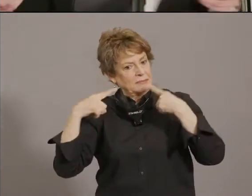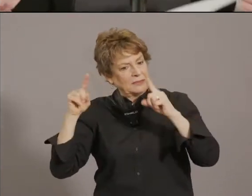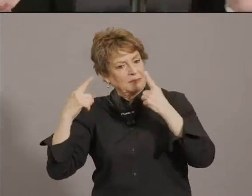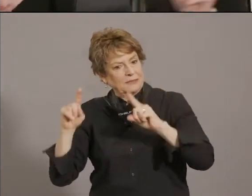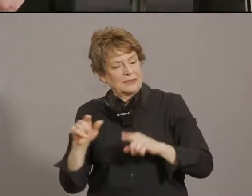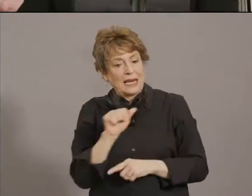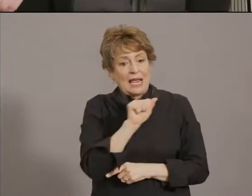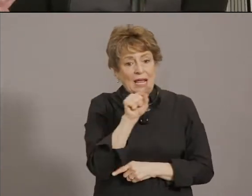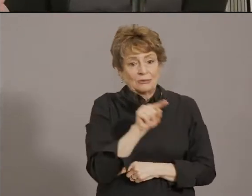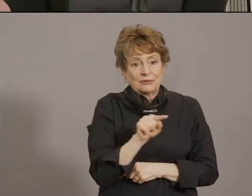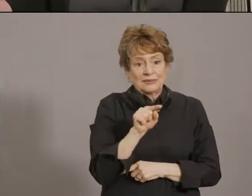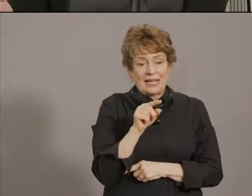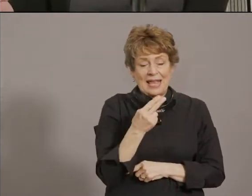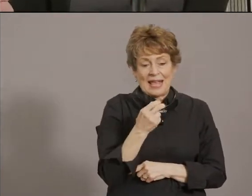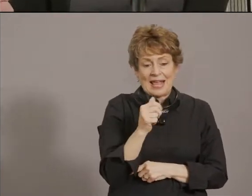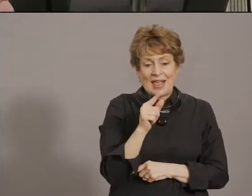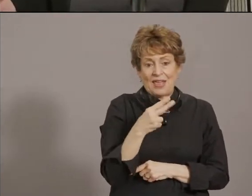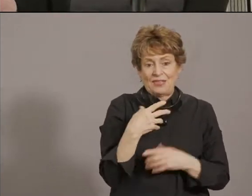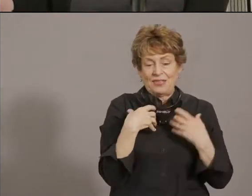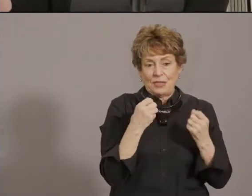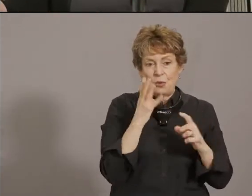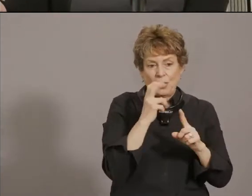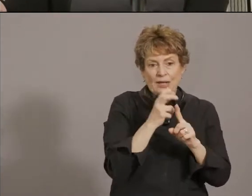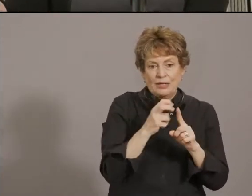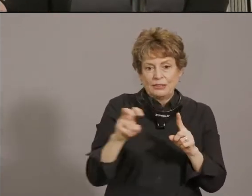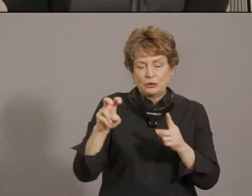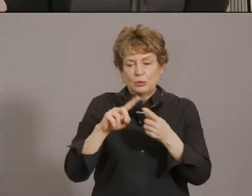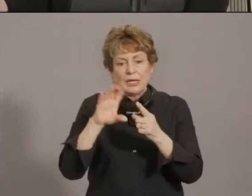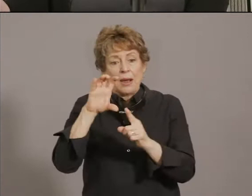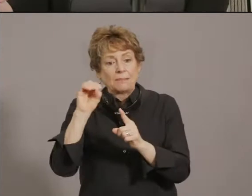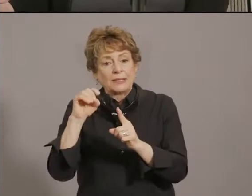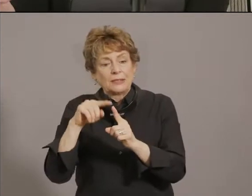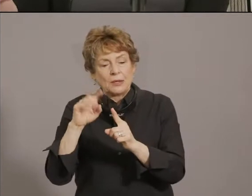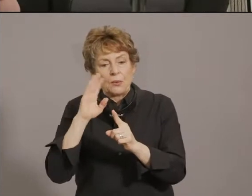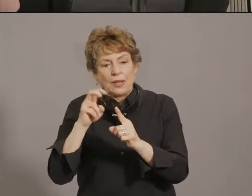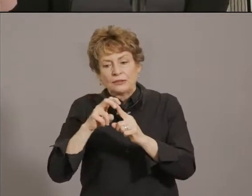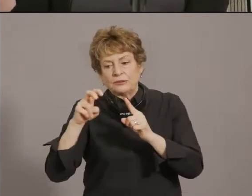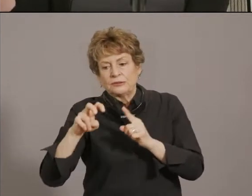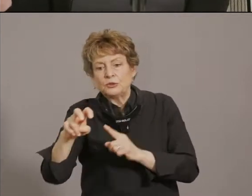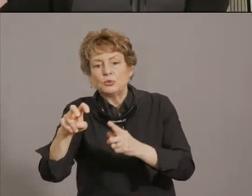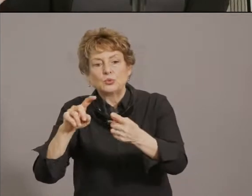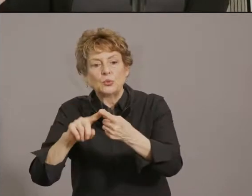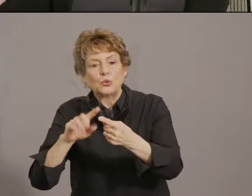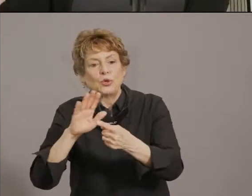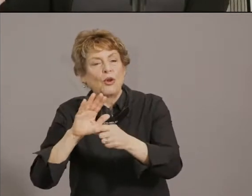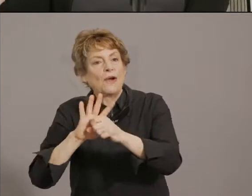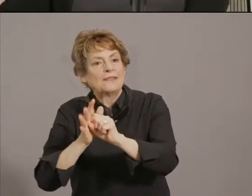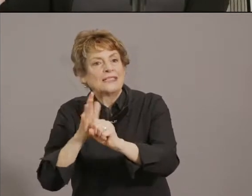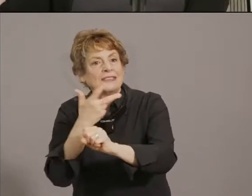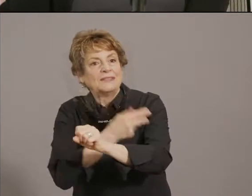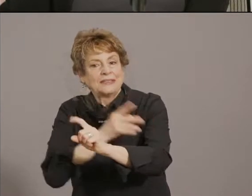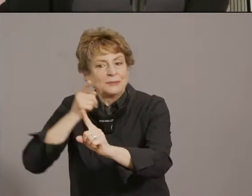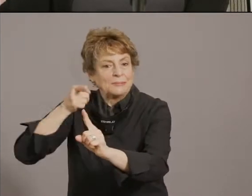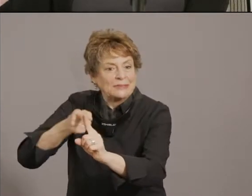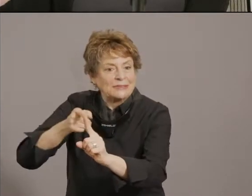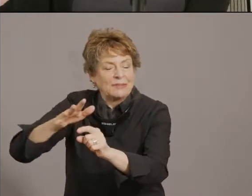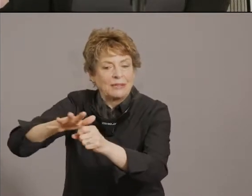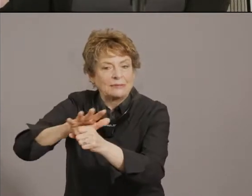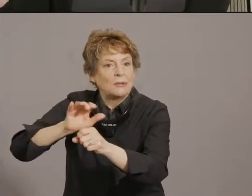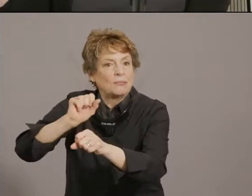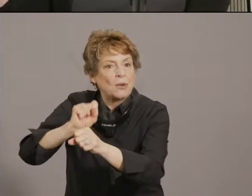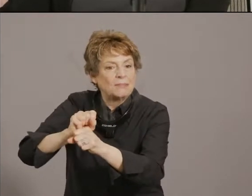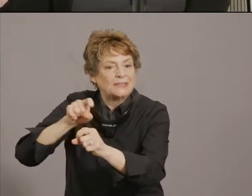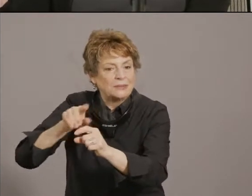the state pod, it will, or if you've picked a state pod, it will take you to the state sites